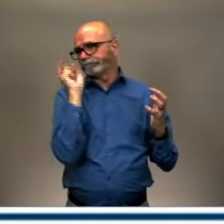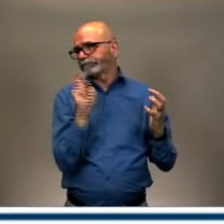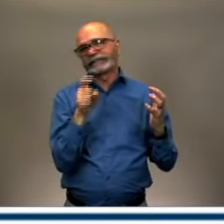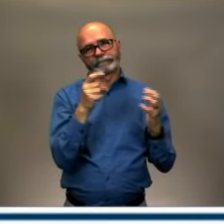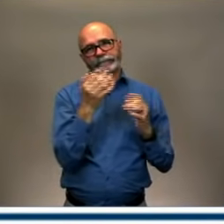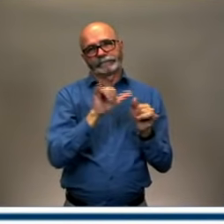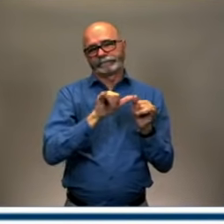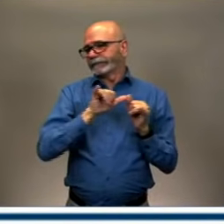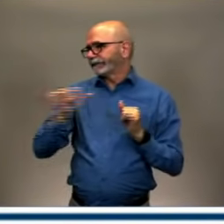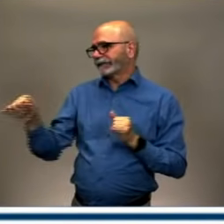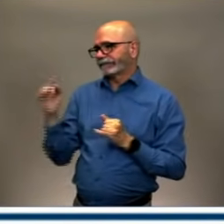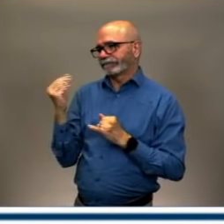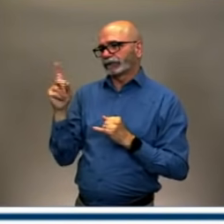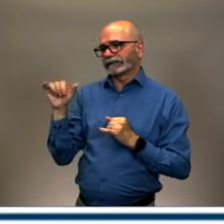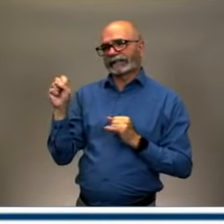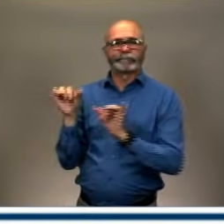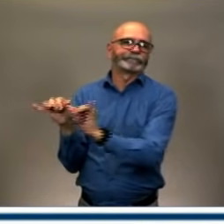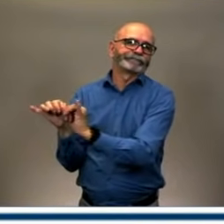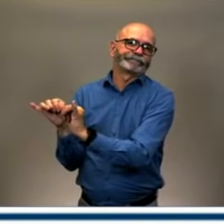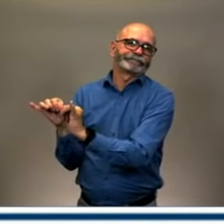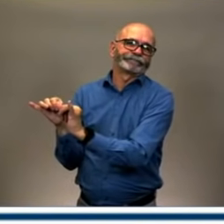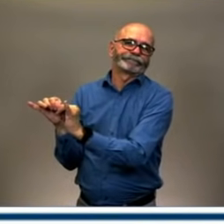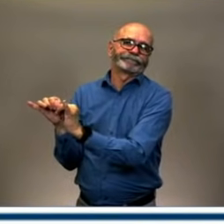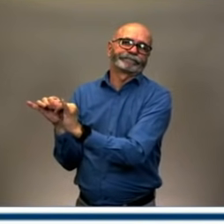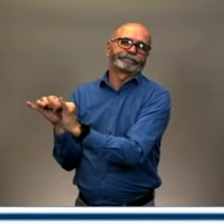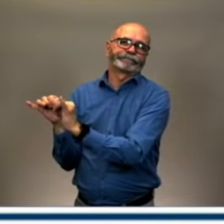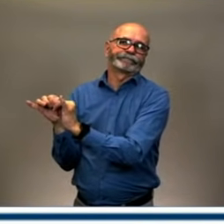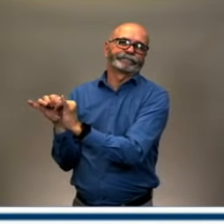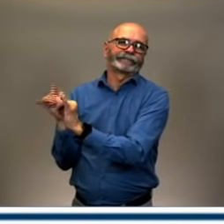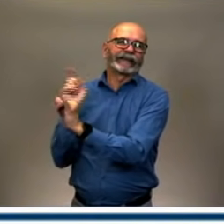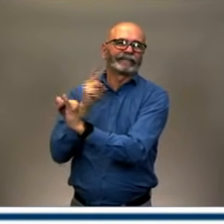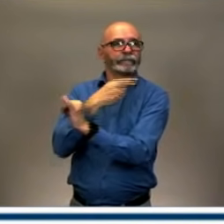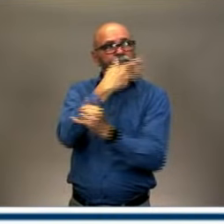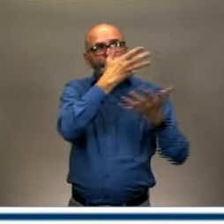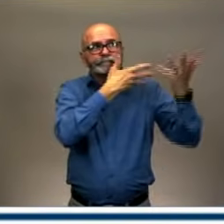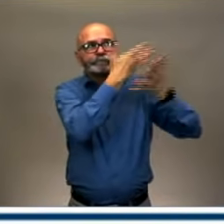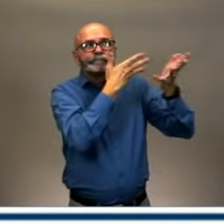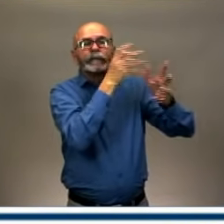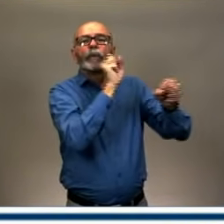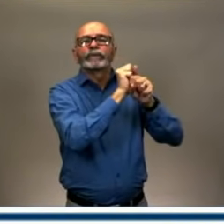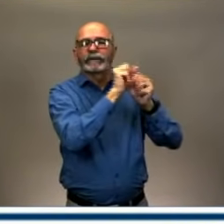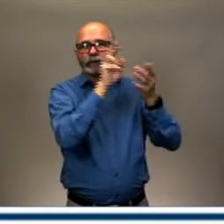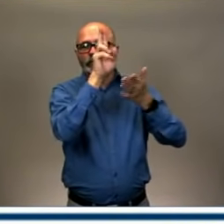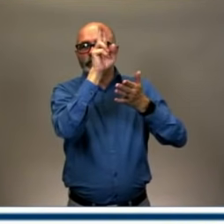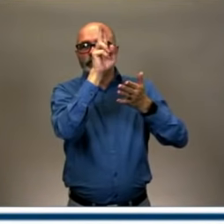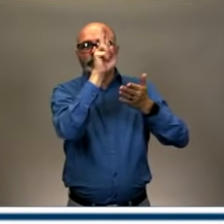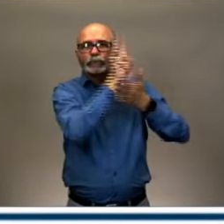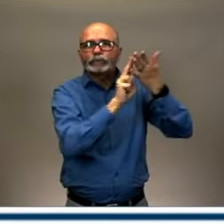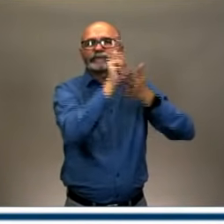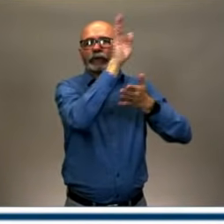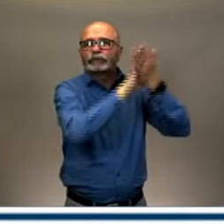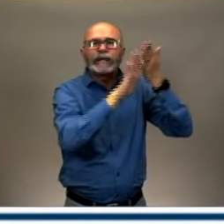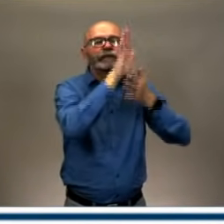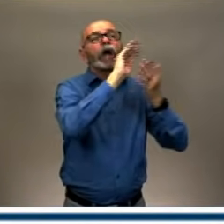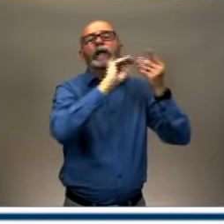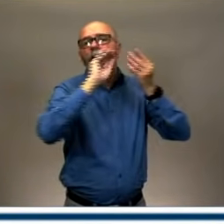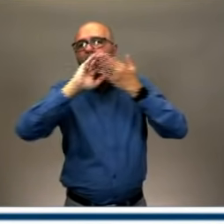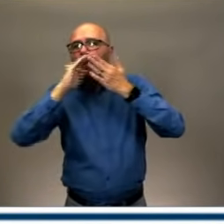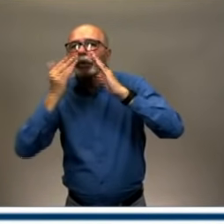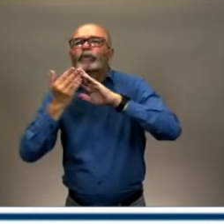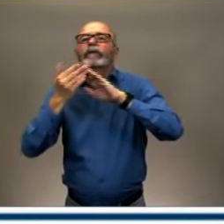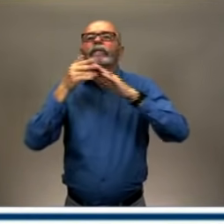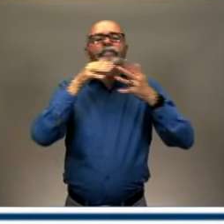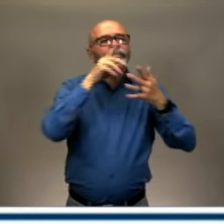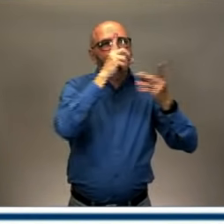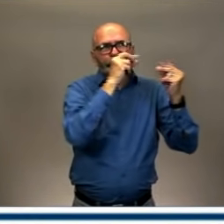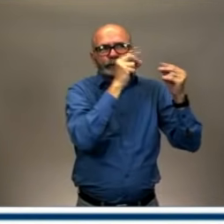14-day quarantine. We continue to work closely with our university and community college partners